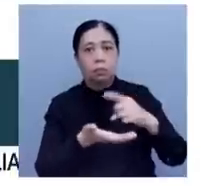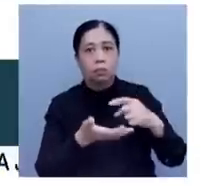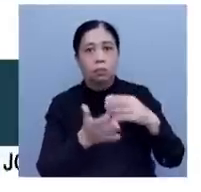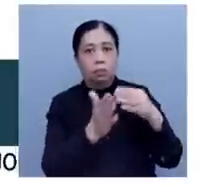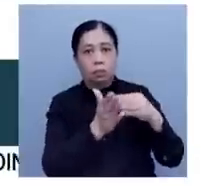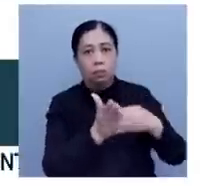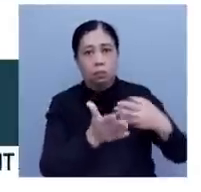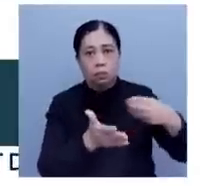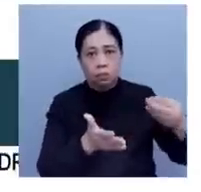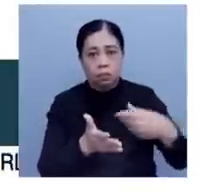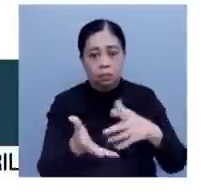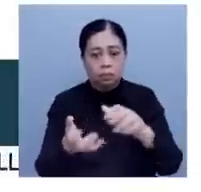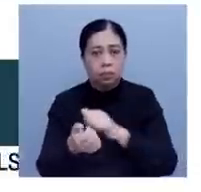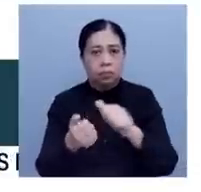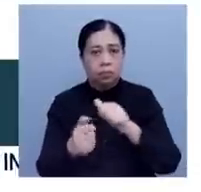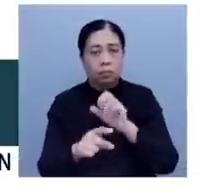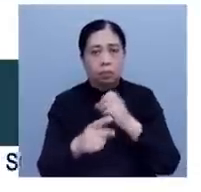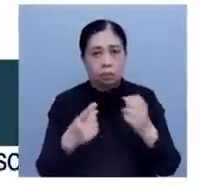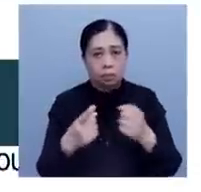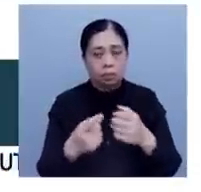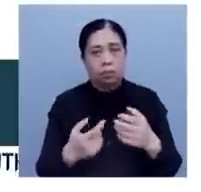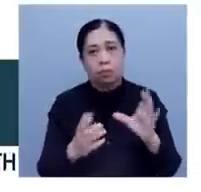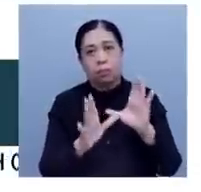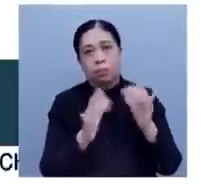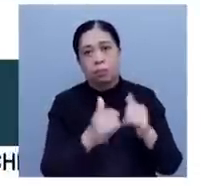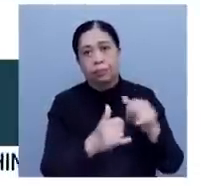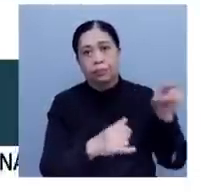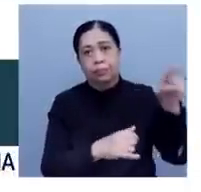billion-billion ang mga reclamation companies. Mm.